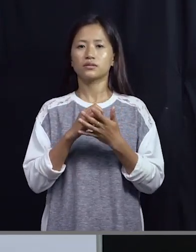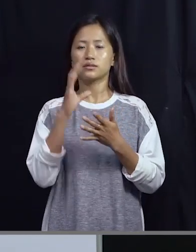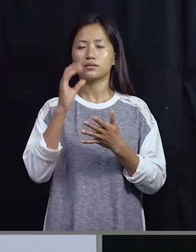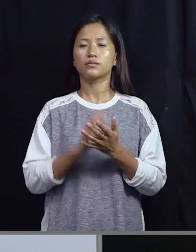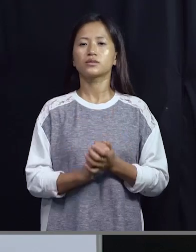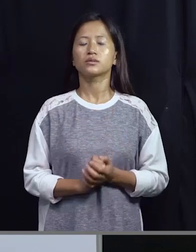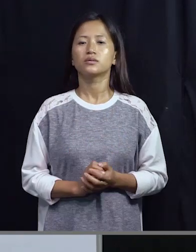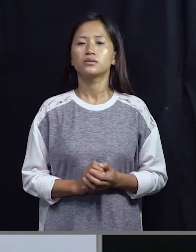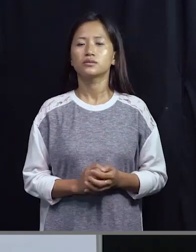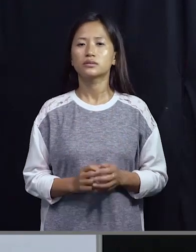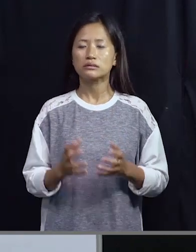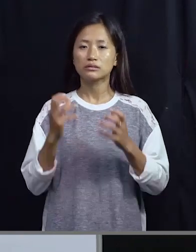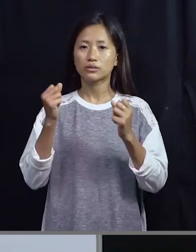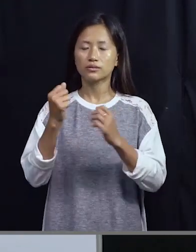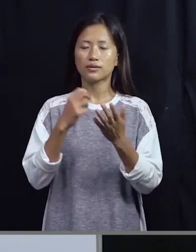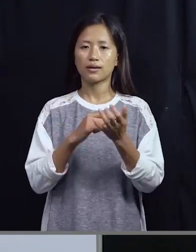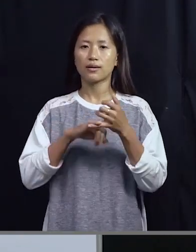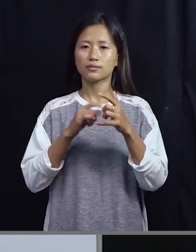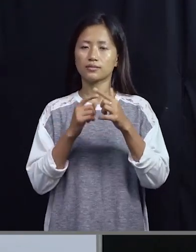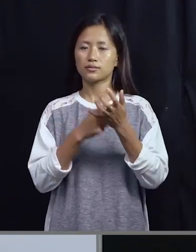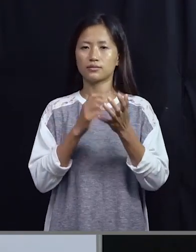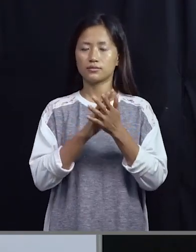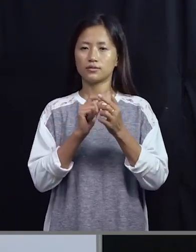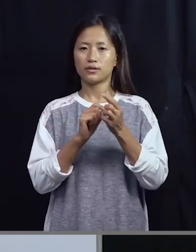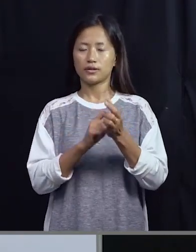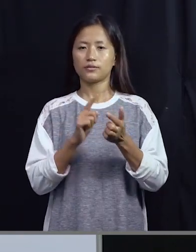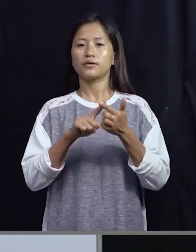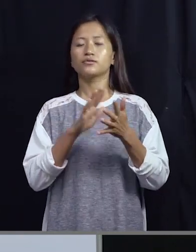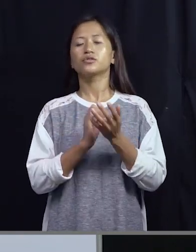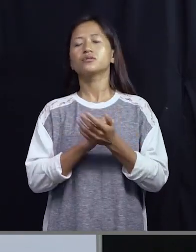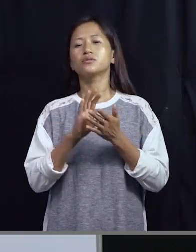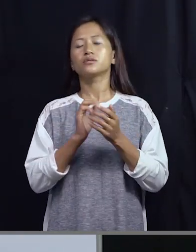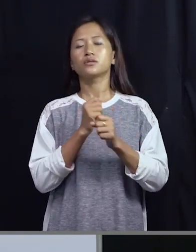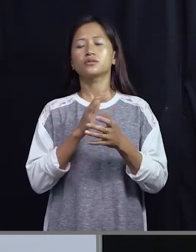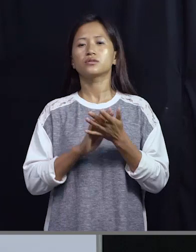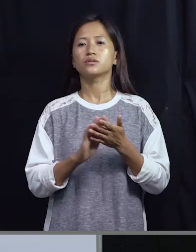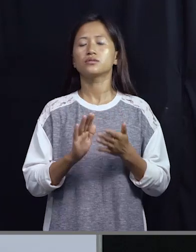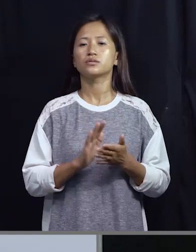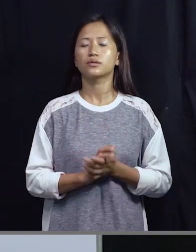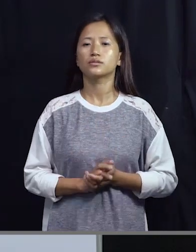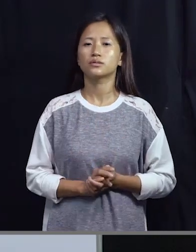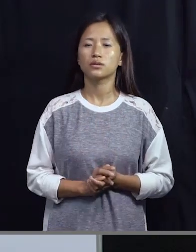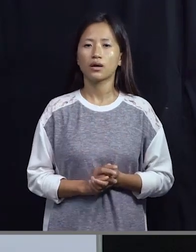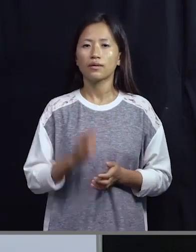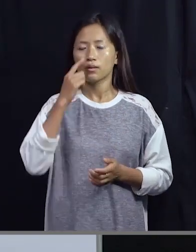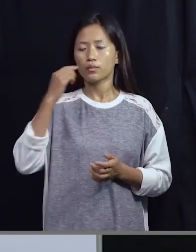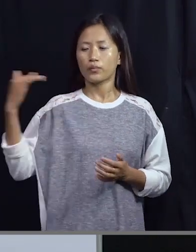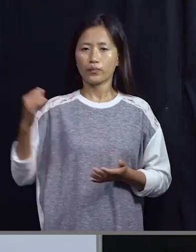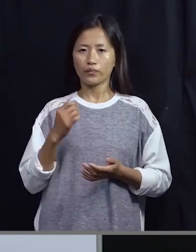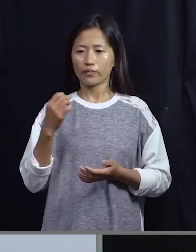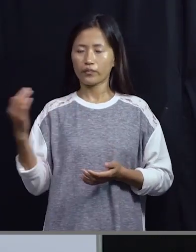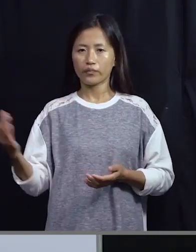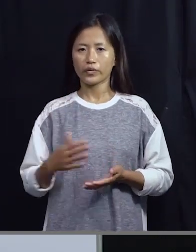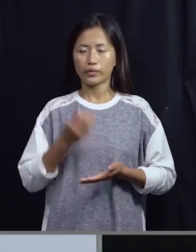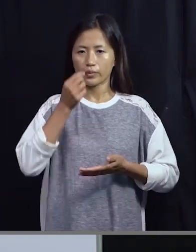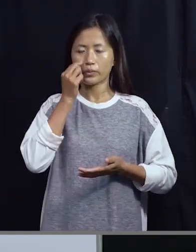these two parental strands, they separate and they direct the synthesis of new daughter strands in